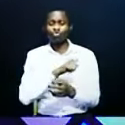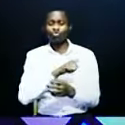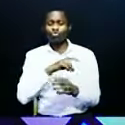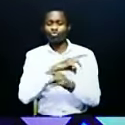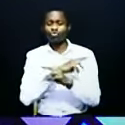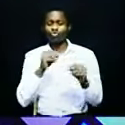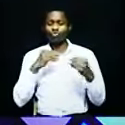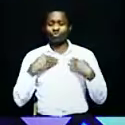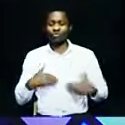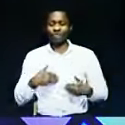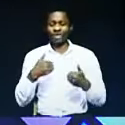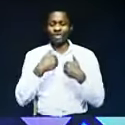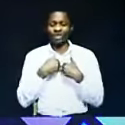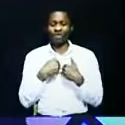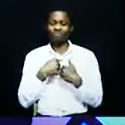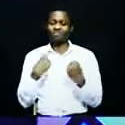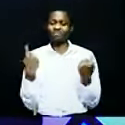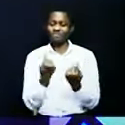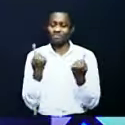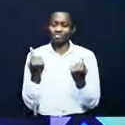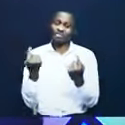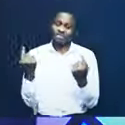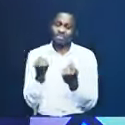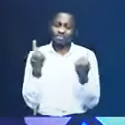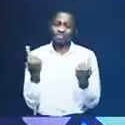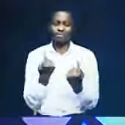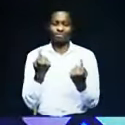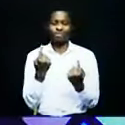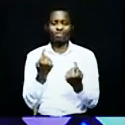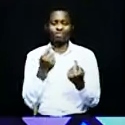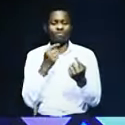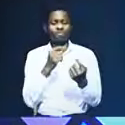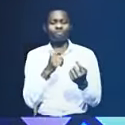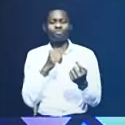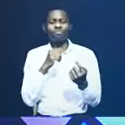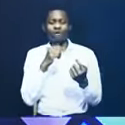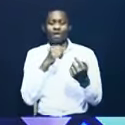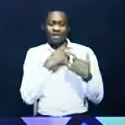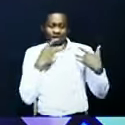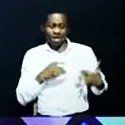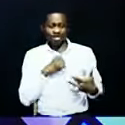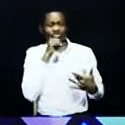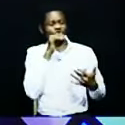unbelieving heart that turns away from the living God.